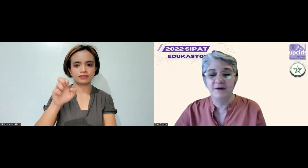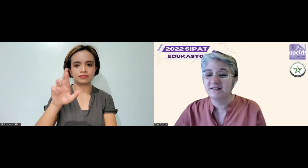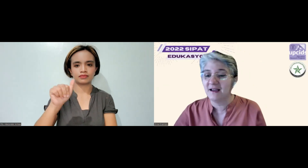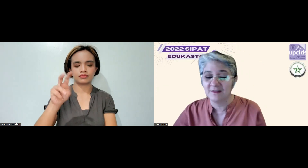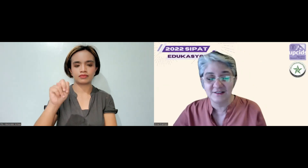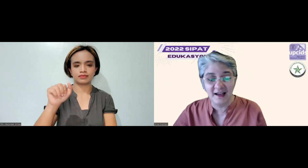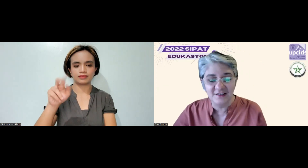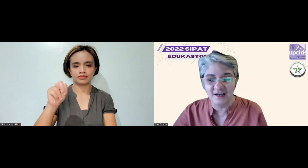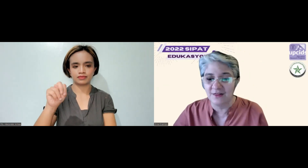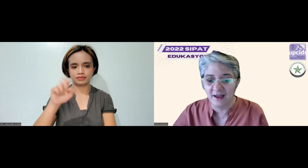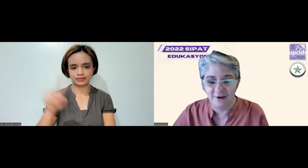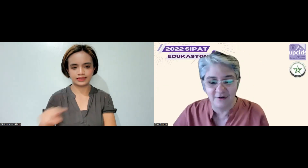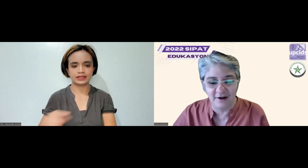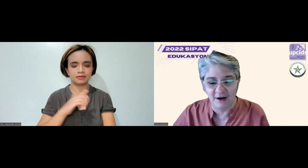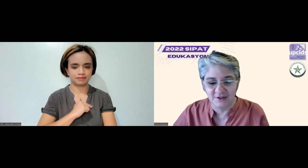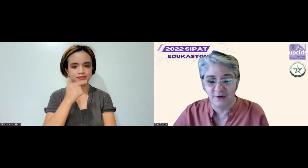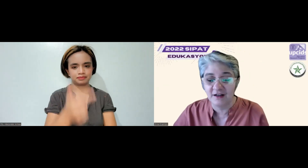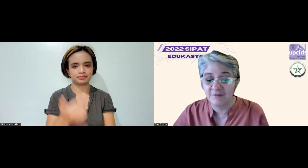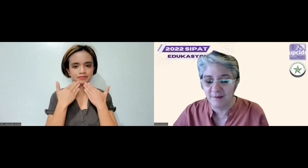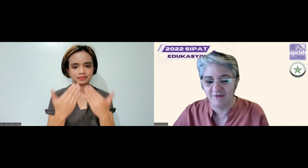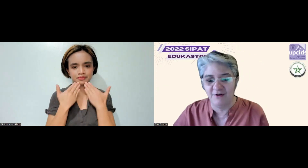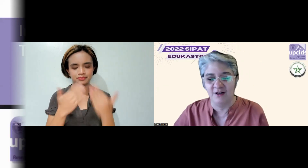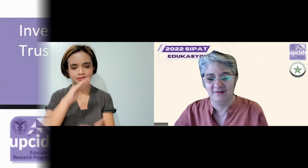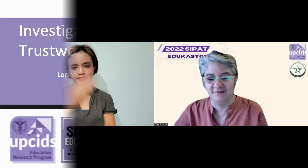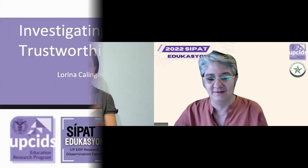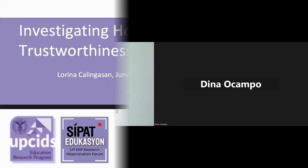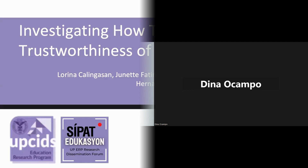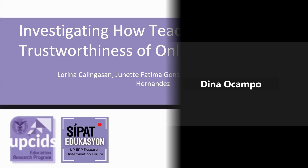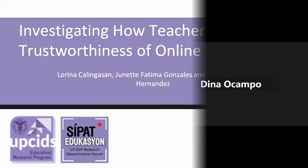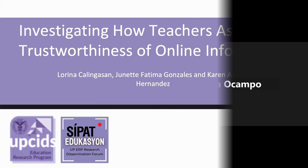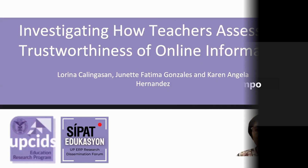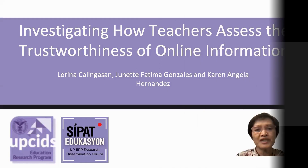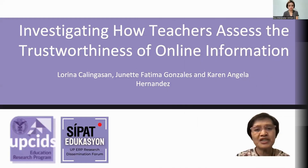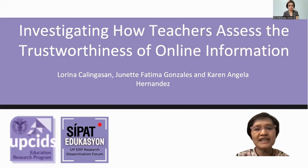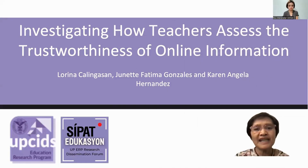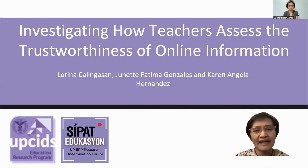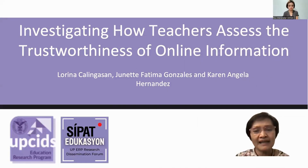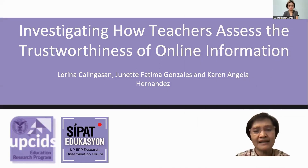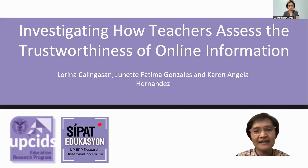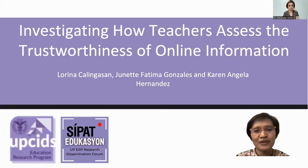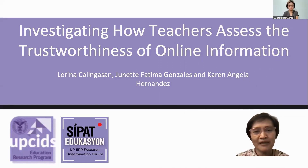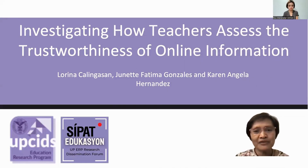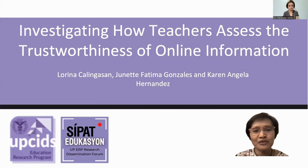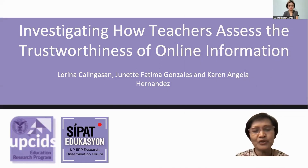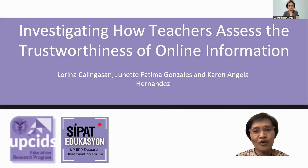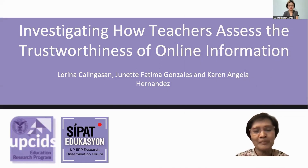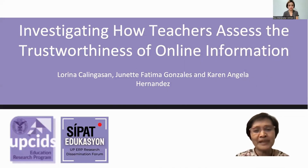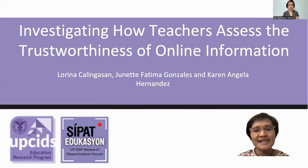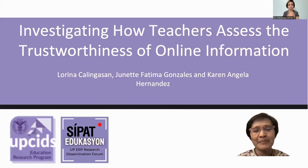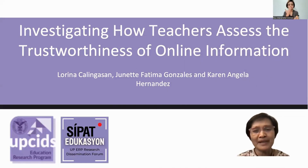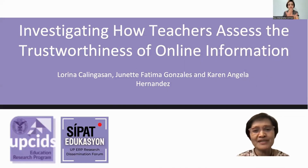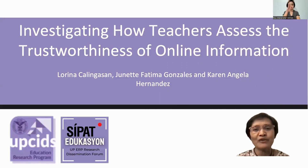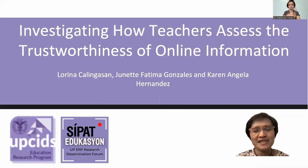So please take the stage and thank you very much. Welcome them. Thank you, Teacher Dina, and good afternoon to